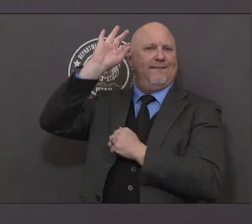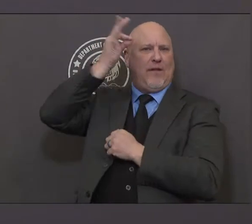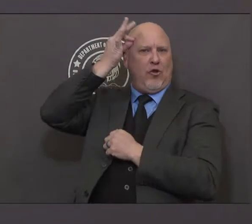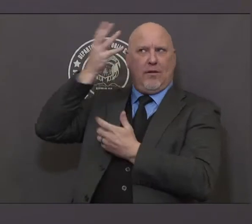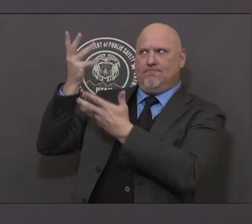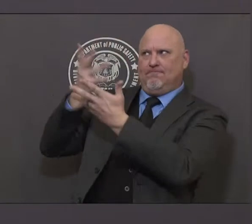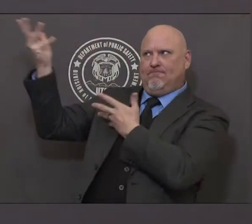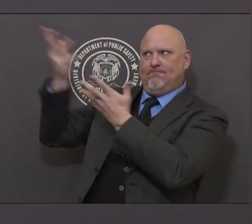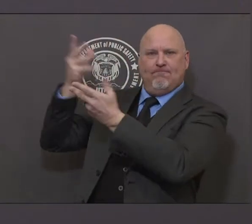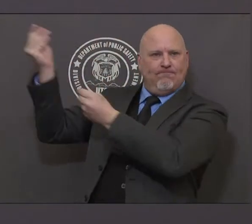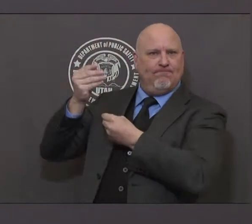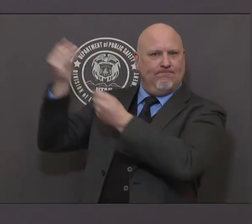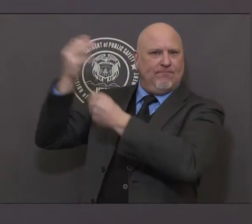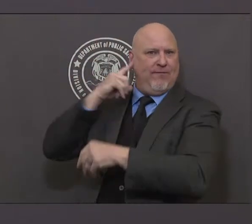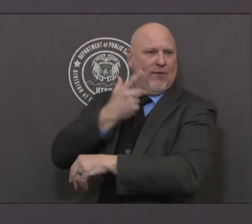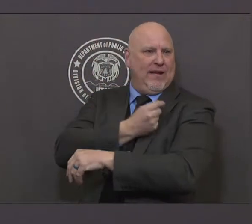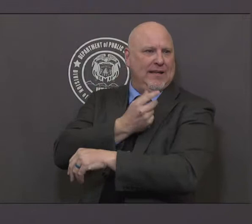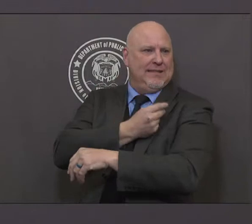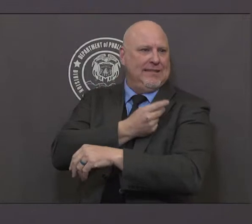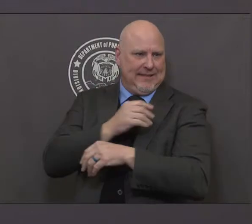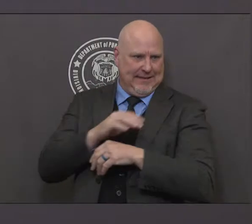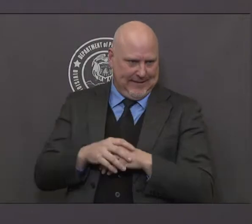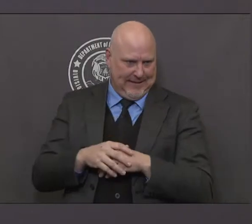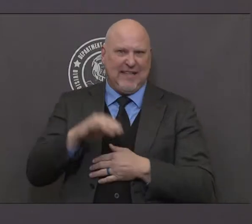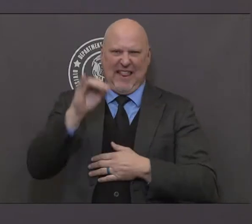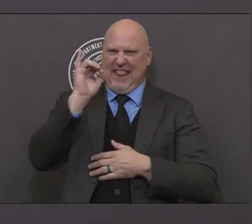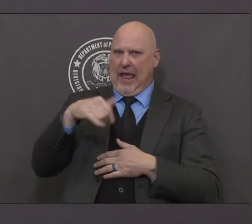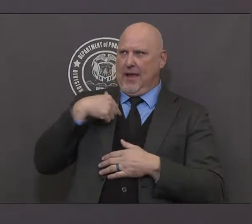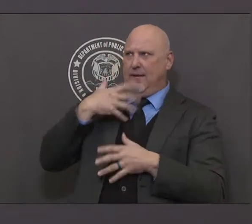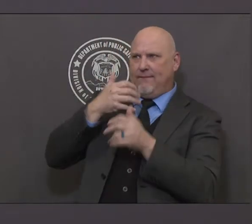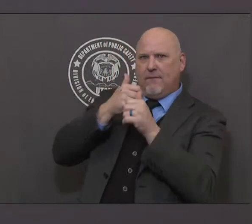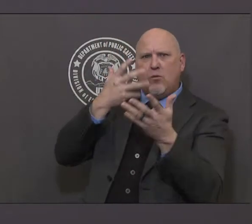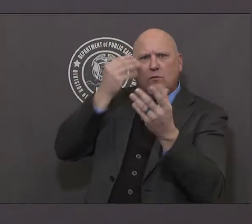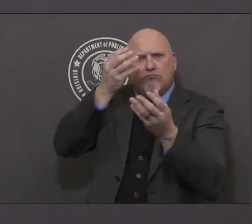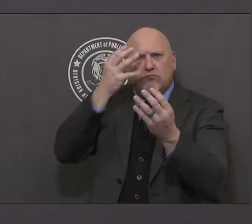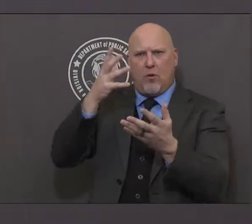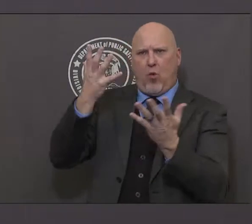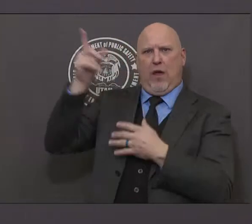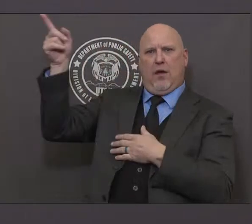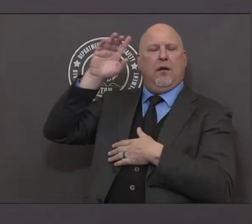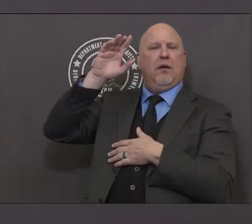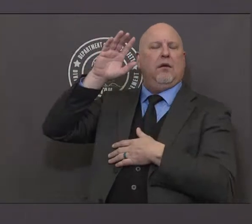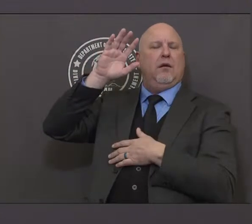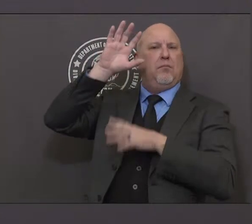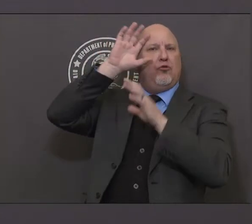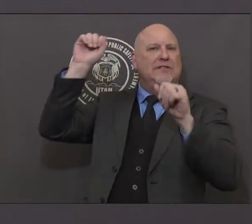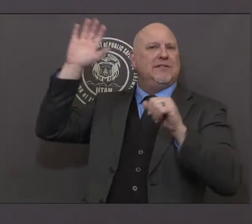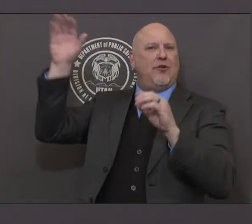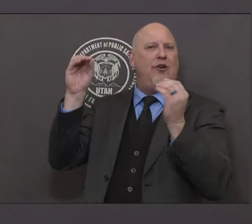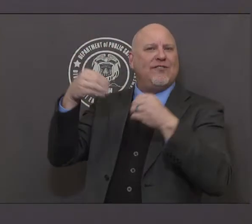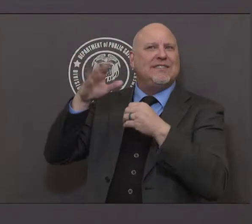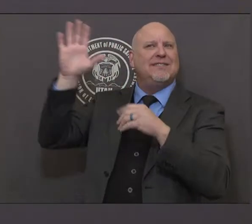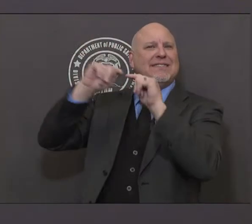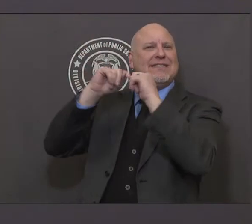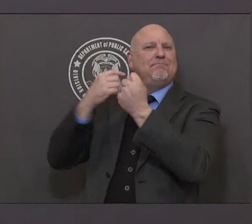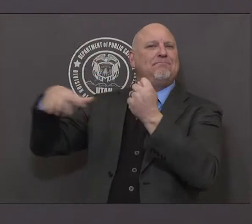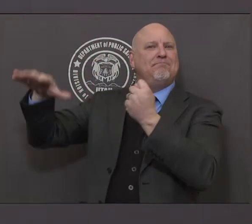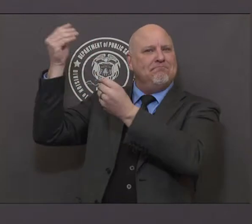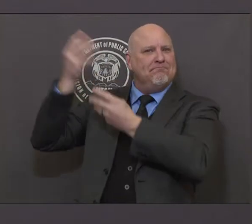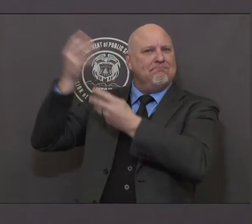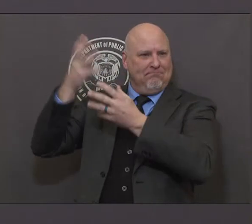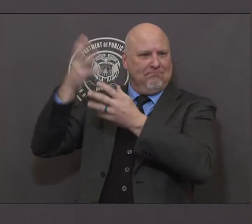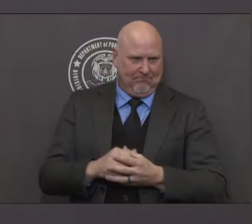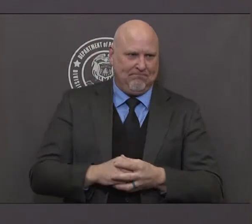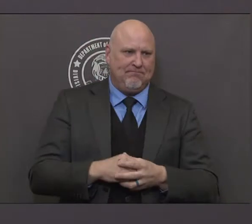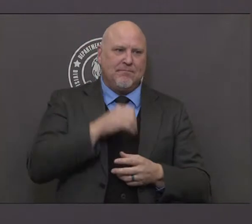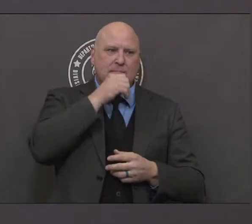administration this week. This is going to be given to us, to states, on top of the regular weekly doses that are